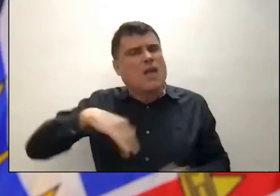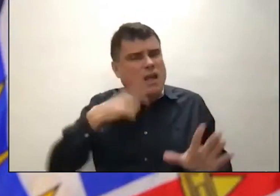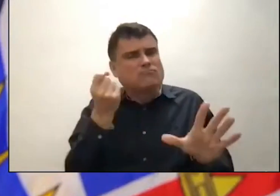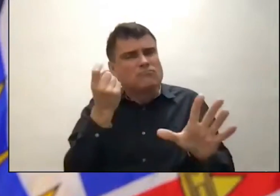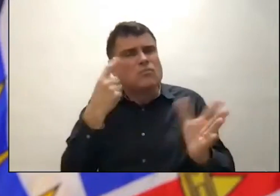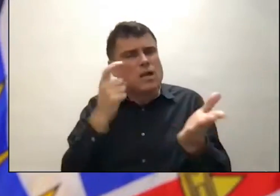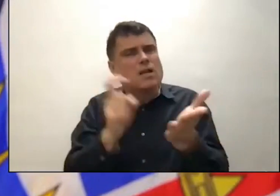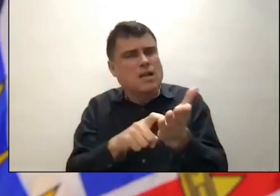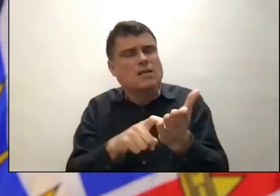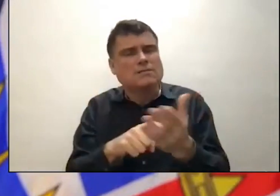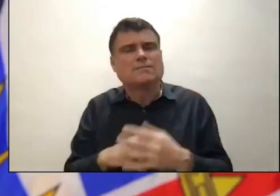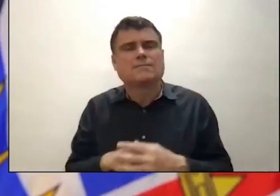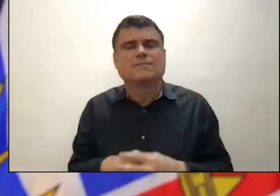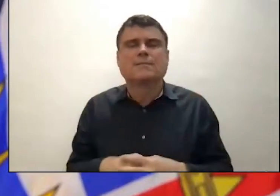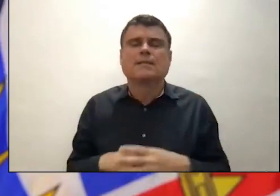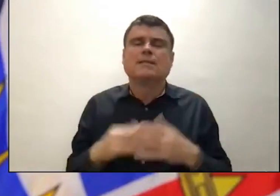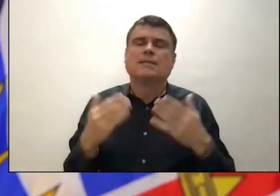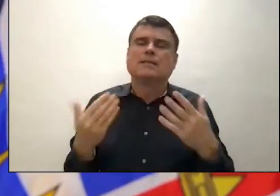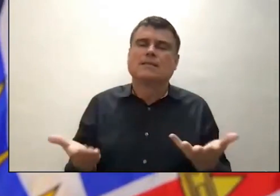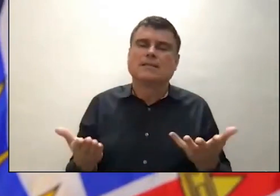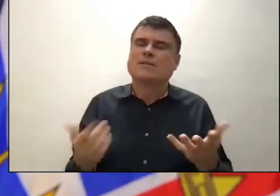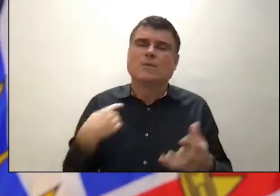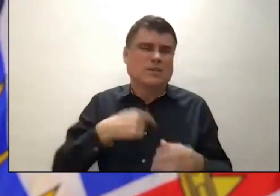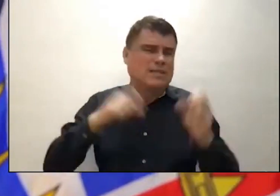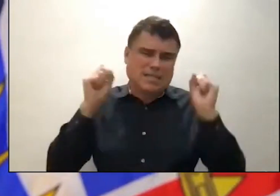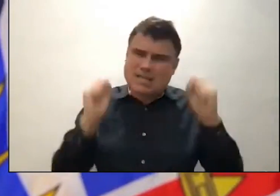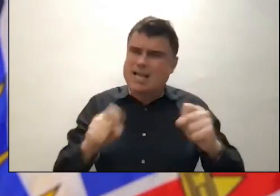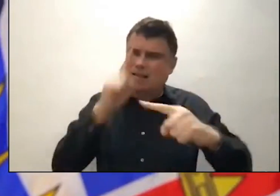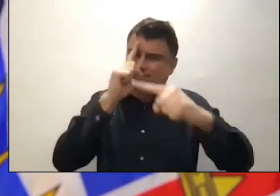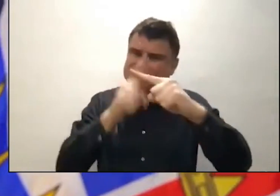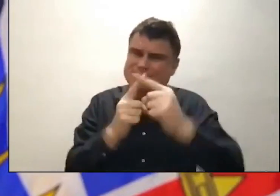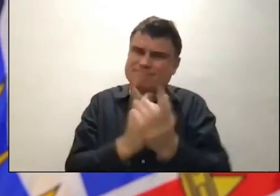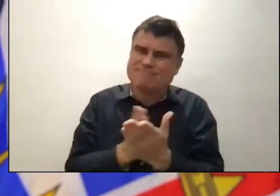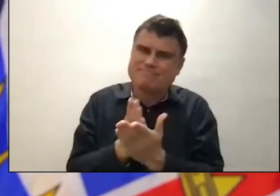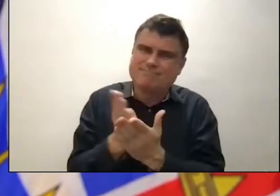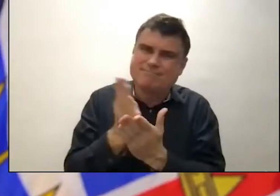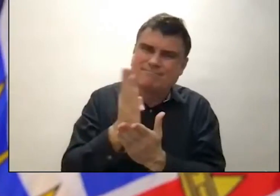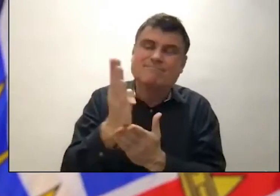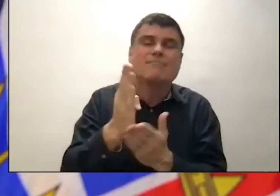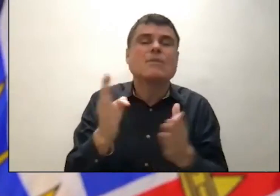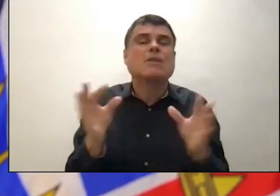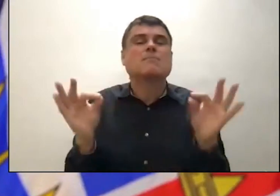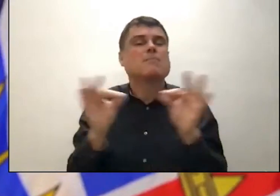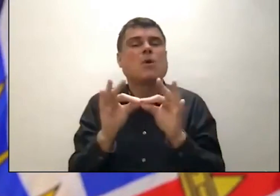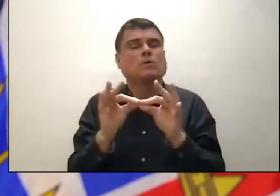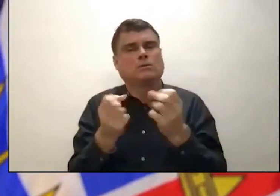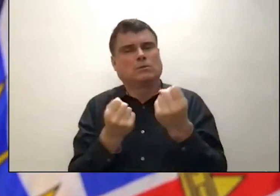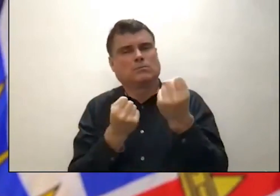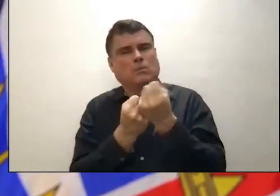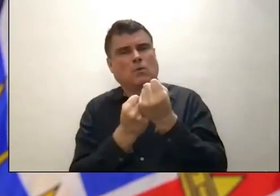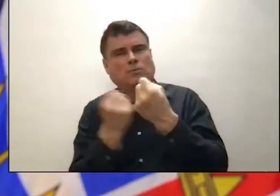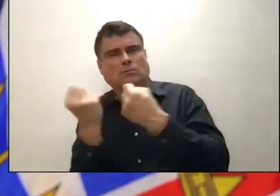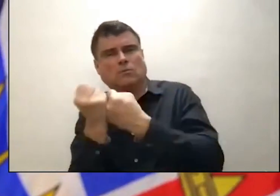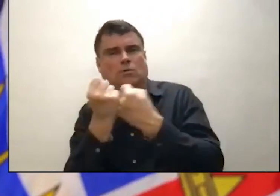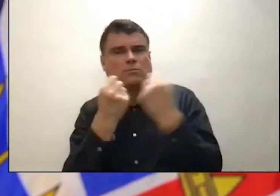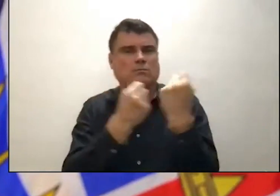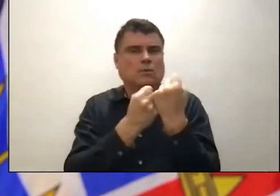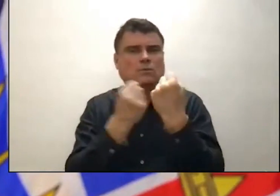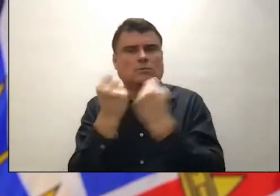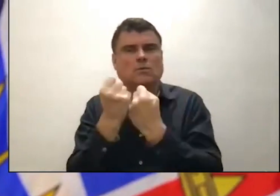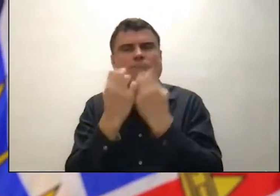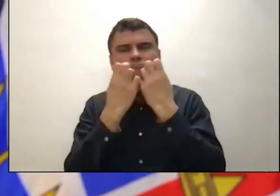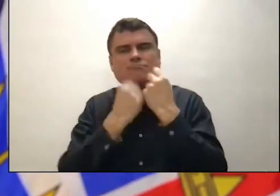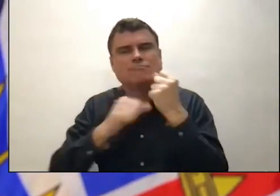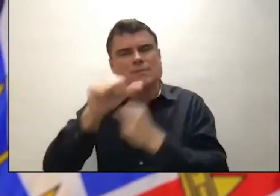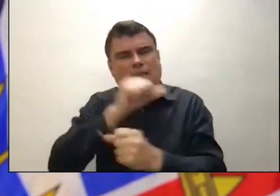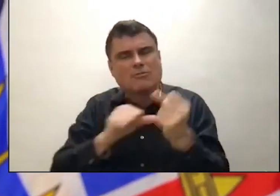we continue to support and care for each other. The days are dark right now, but soon the winter solstice